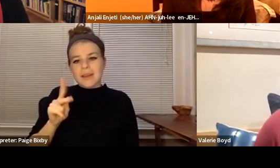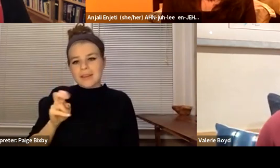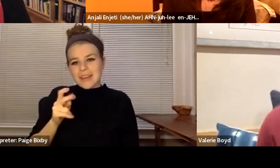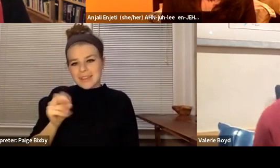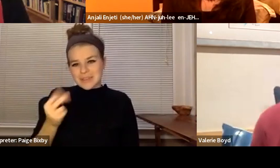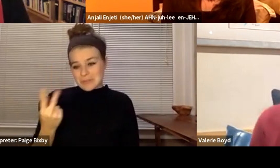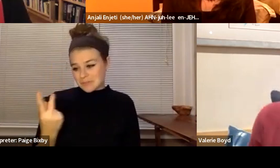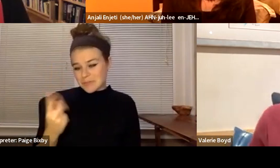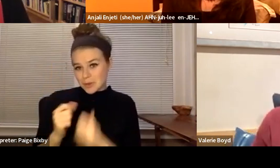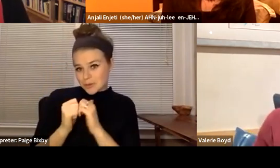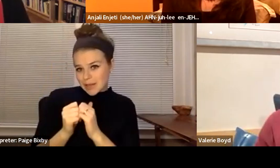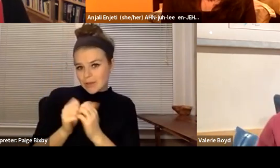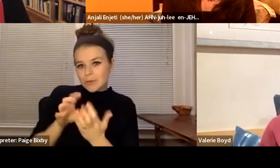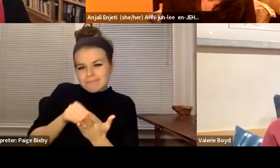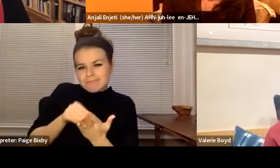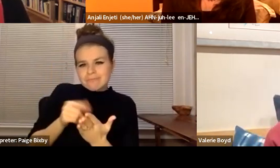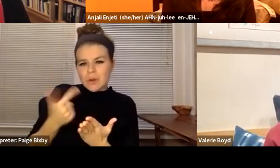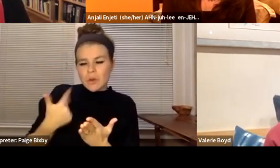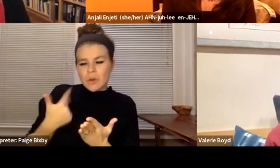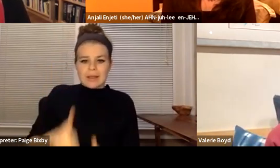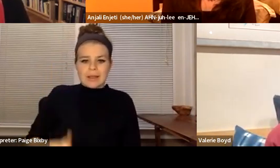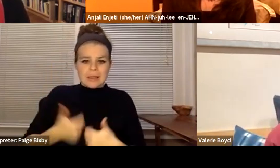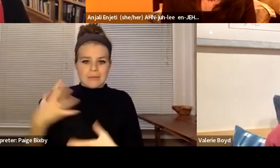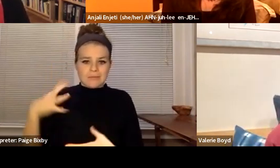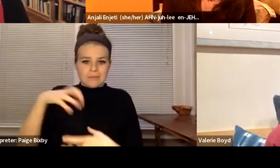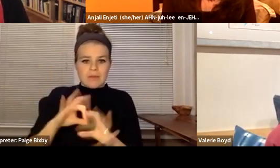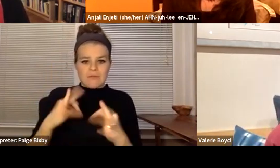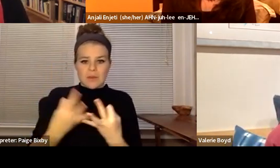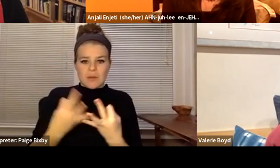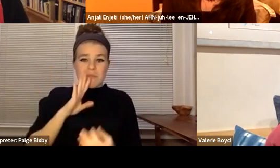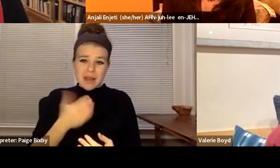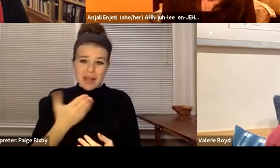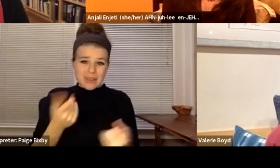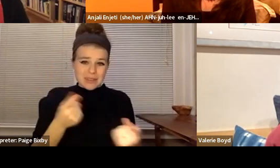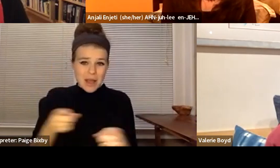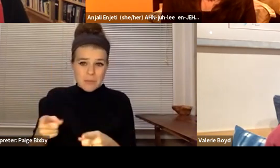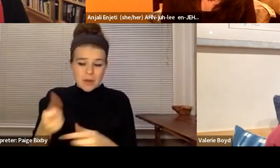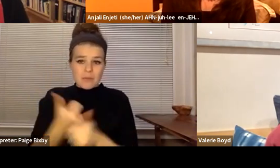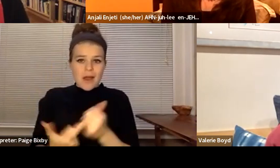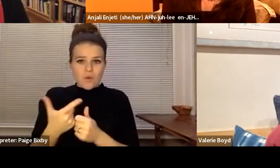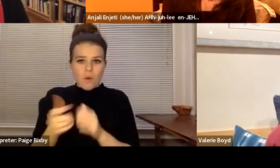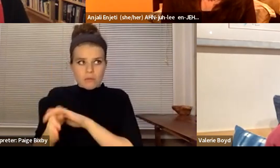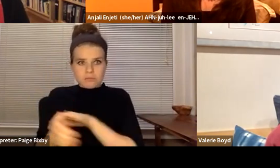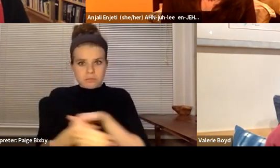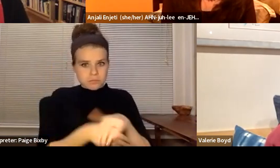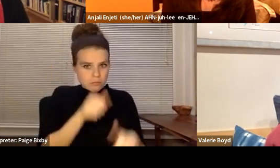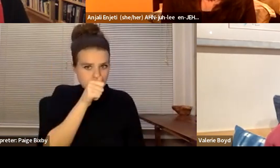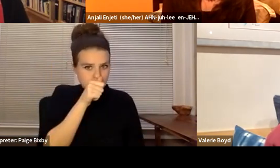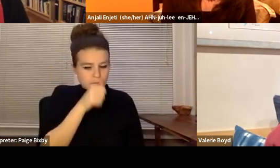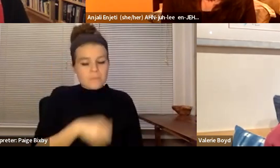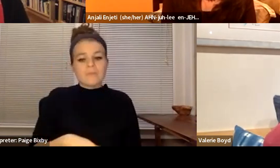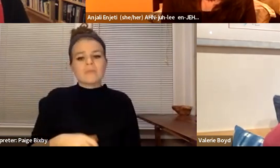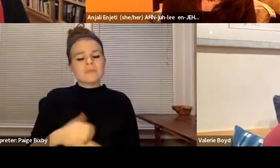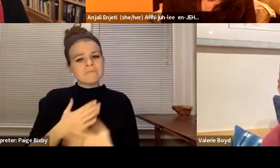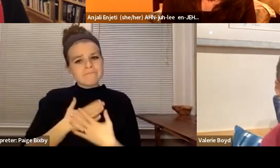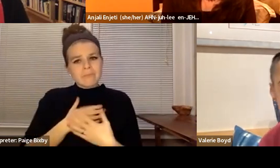come to understand that we lived in an extended family where bad things happen and where everyone kept those things secret. It was comforting to know